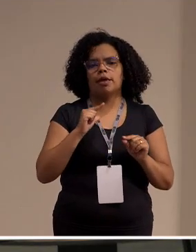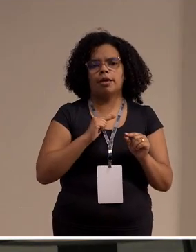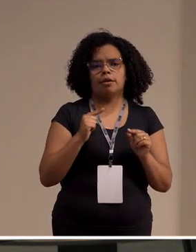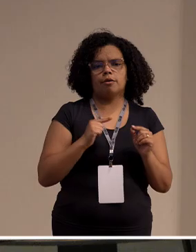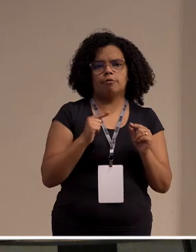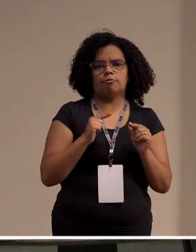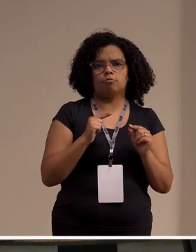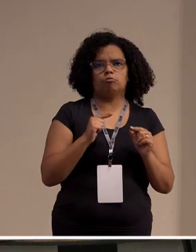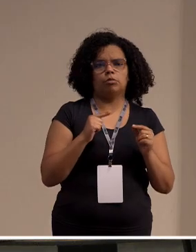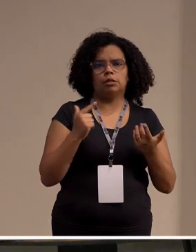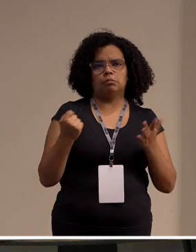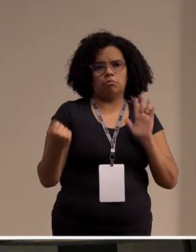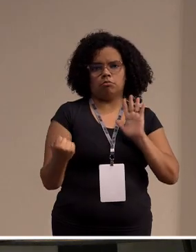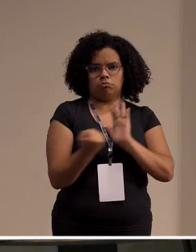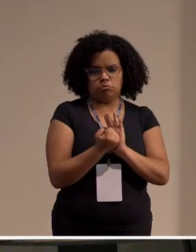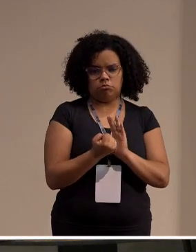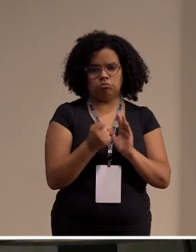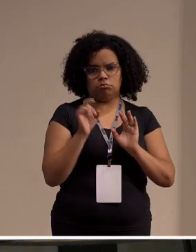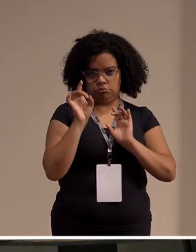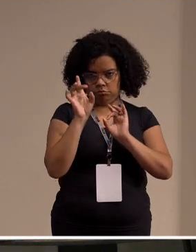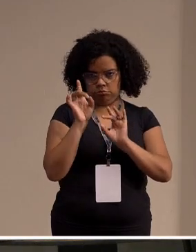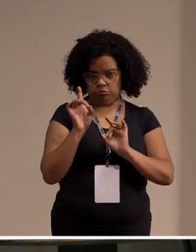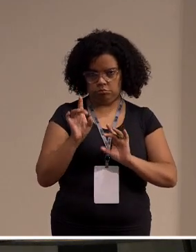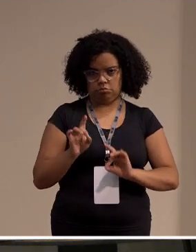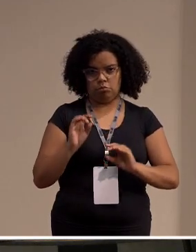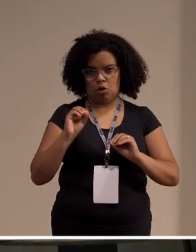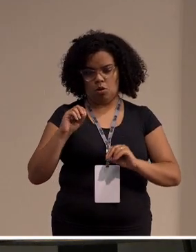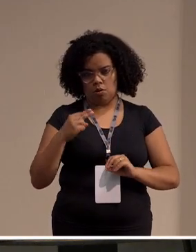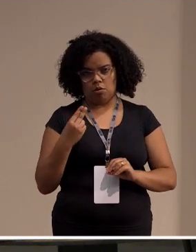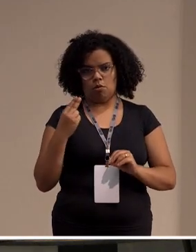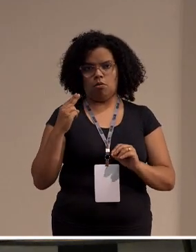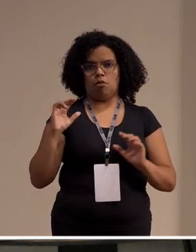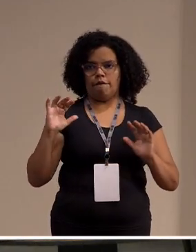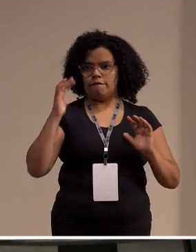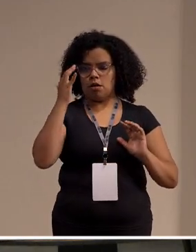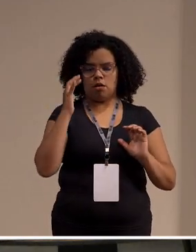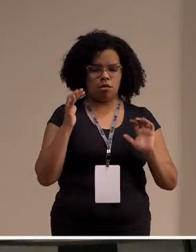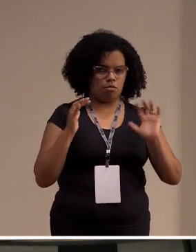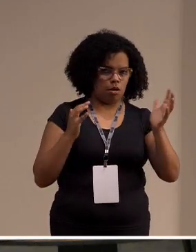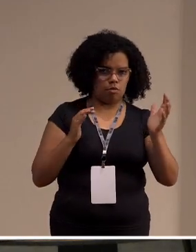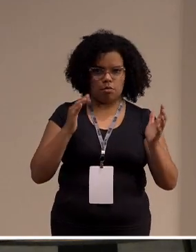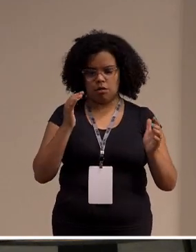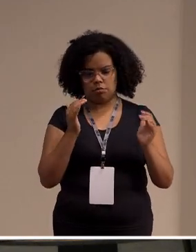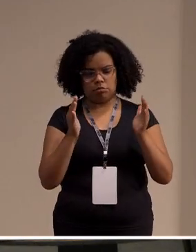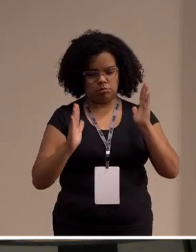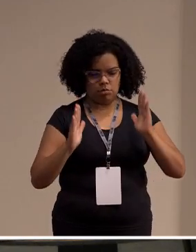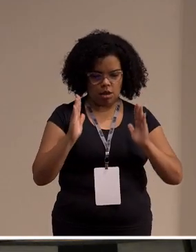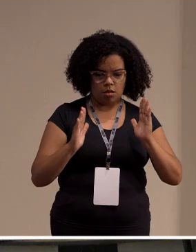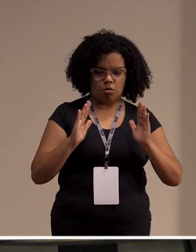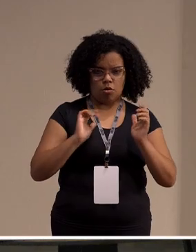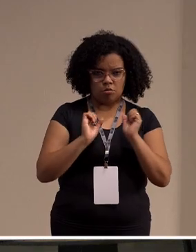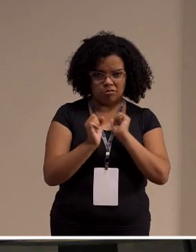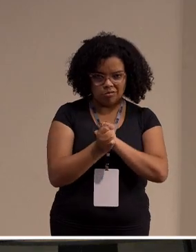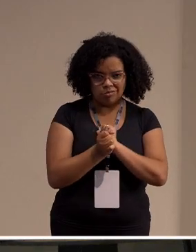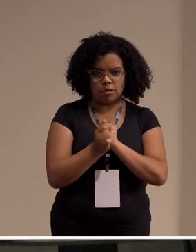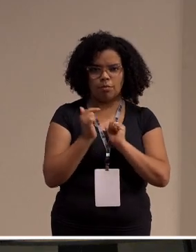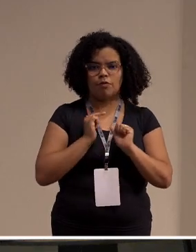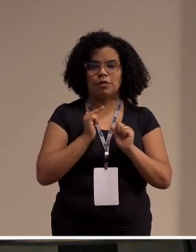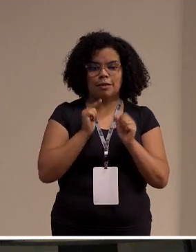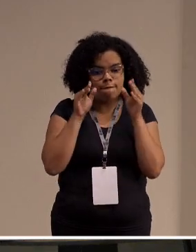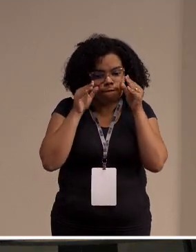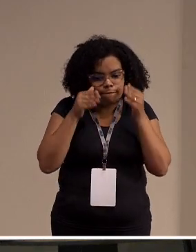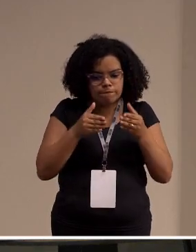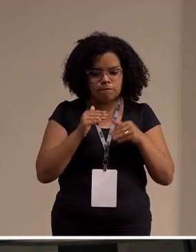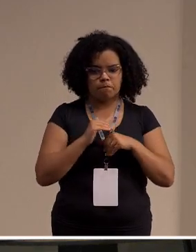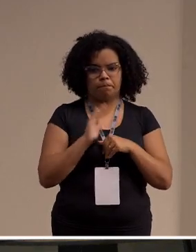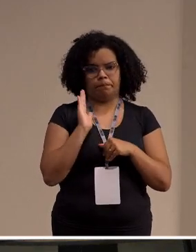figuras específicas que você, ou eventos específicos desse período de escravidão, que você se dedicou mais